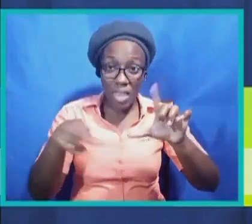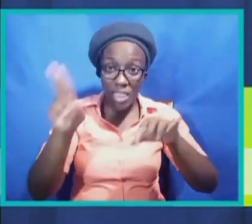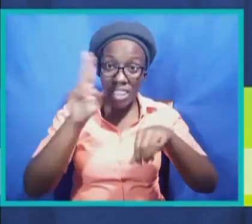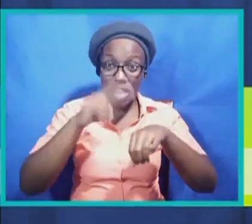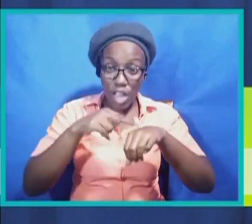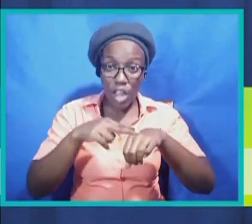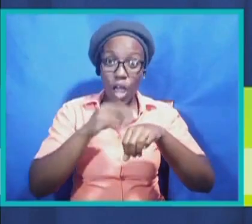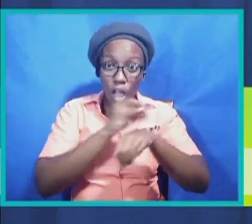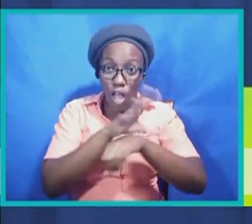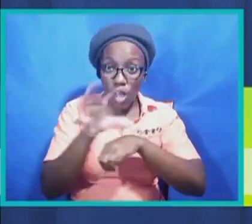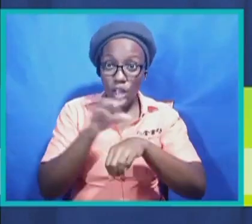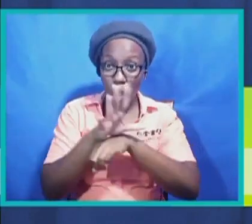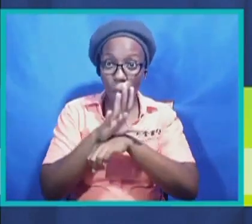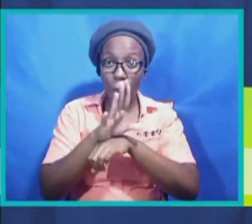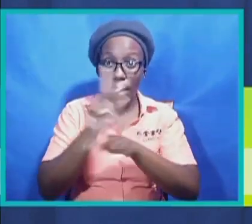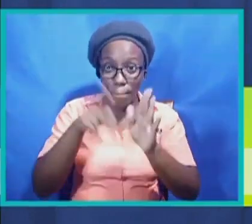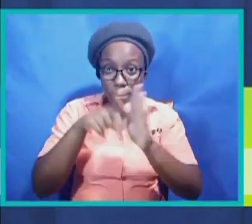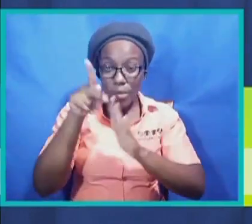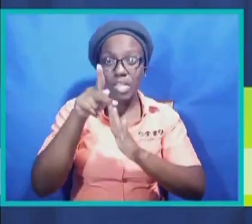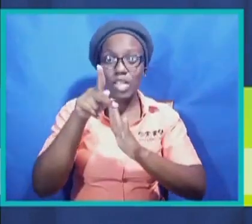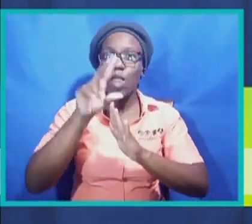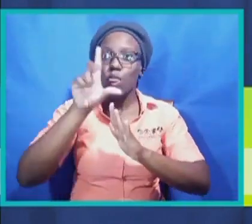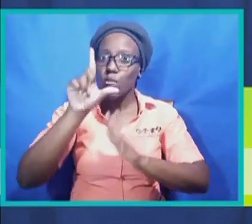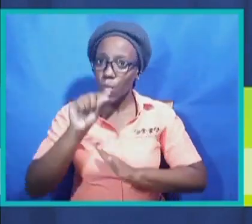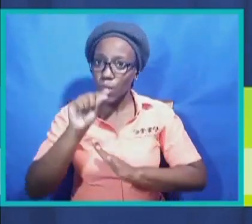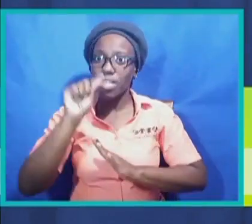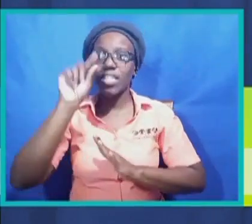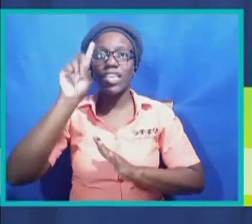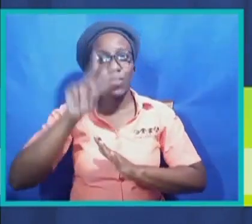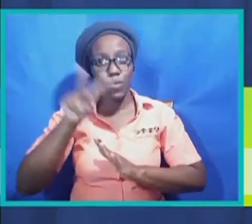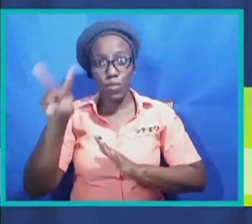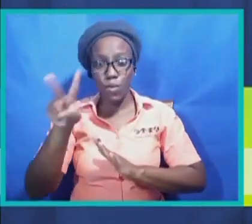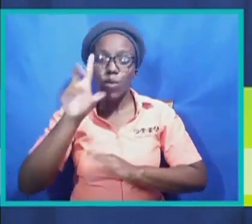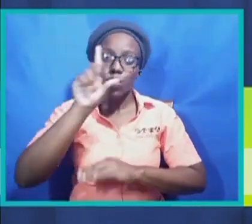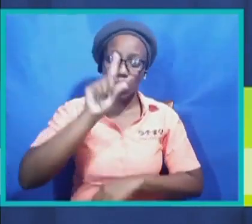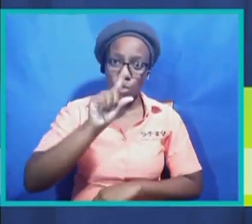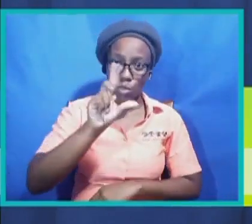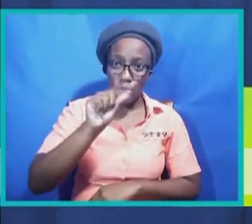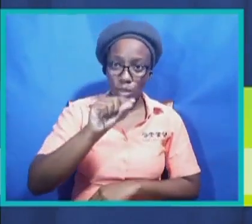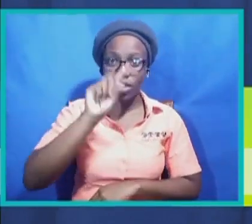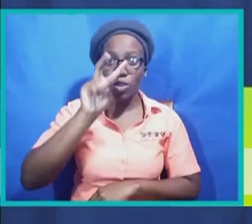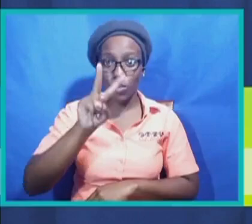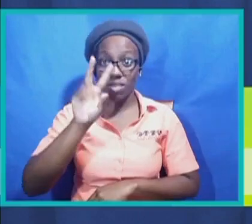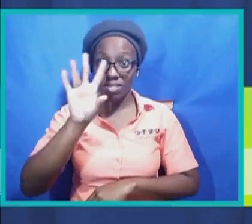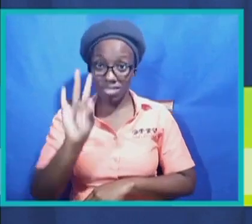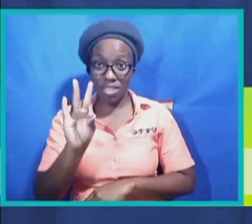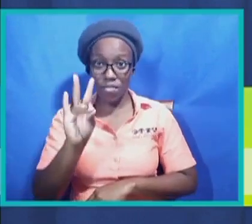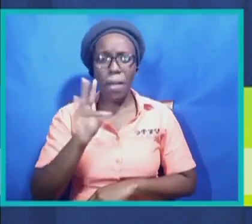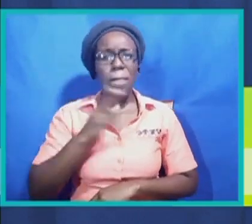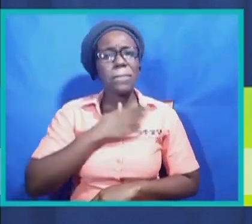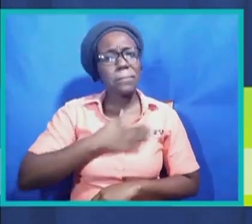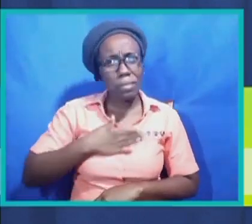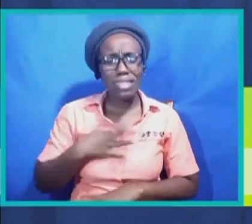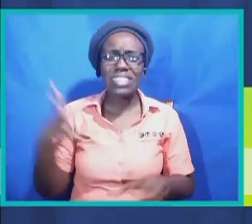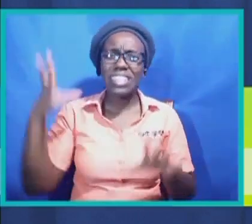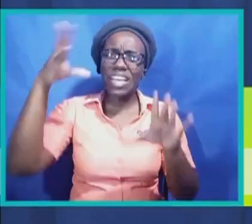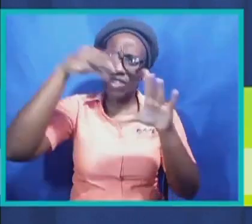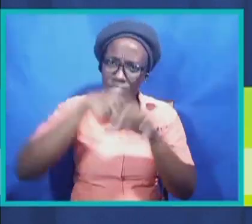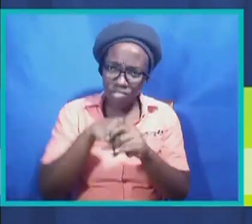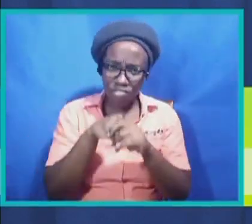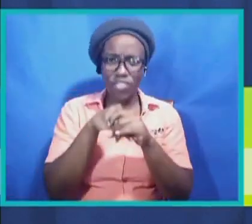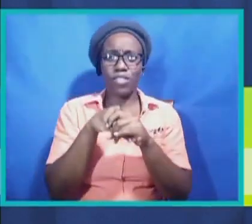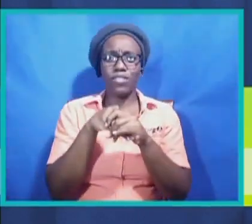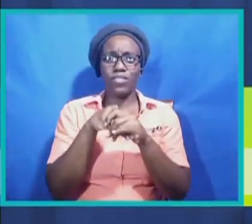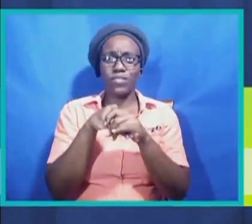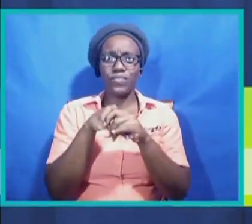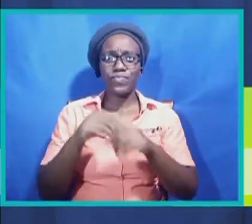2022-2027. We ask that you tune in, weigh in, let your voice be heard in this process of guiding a way forward for